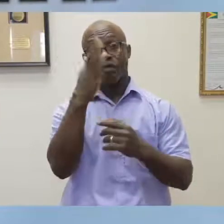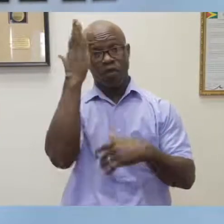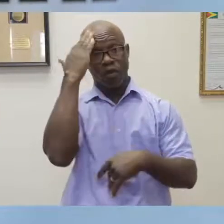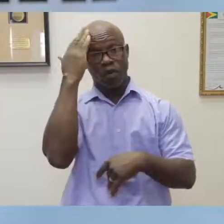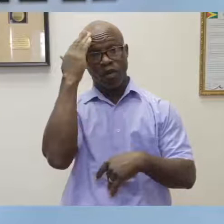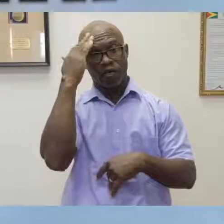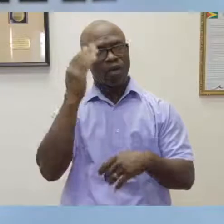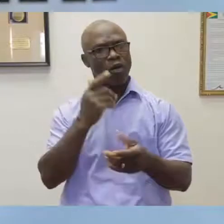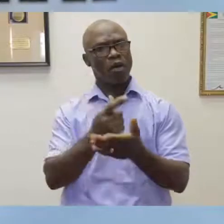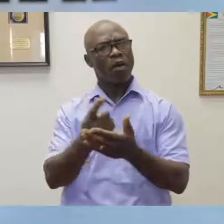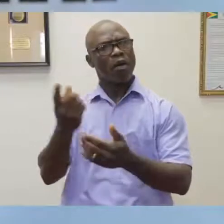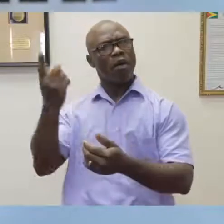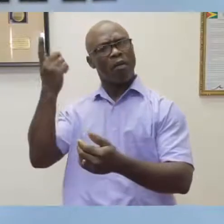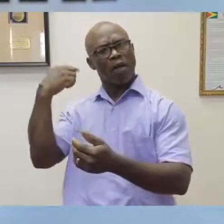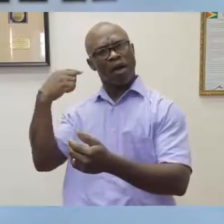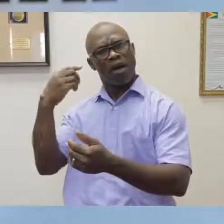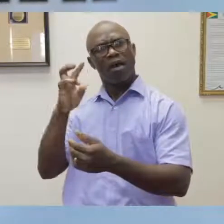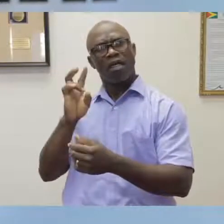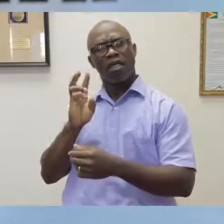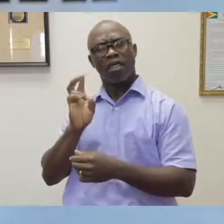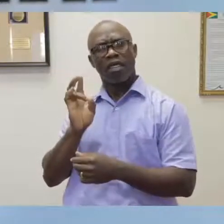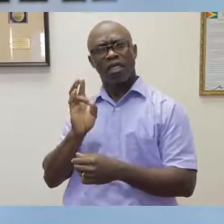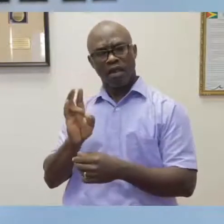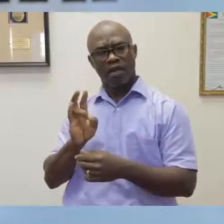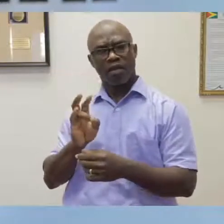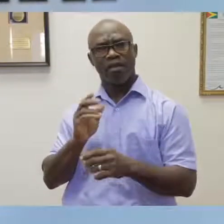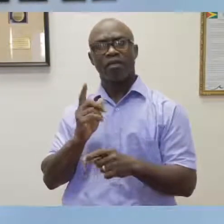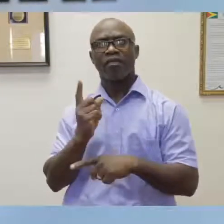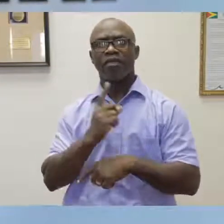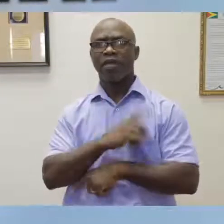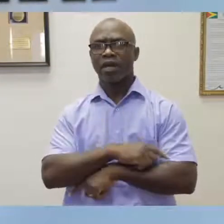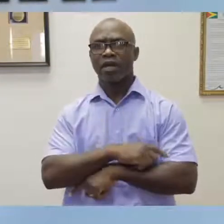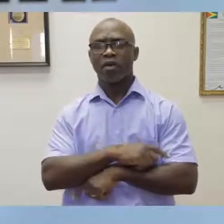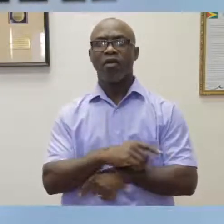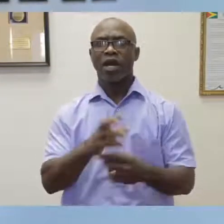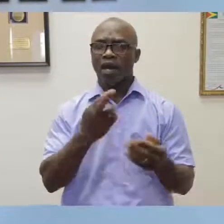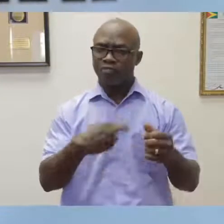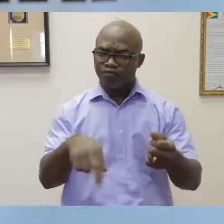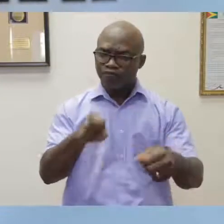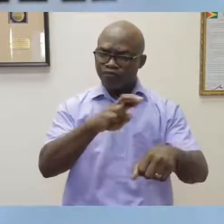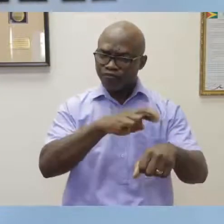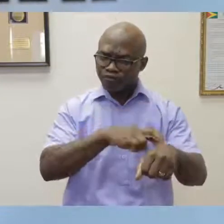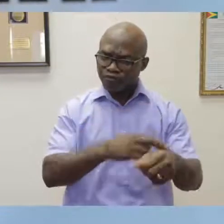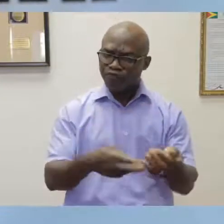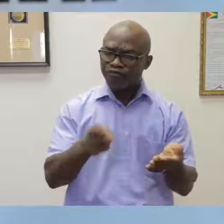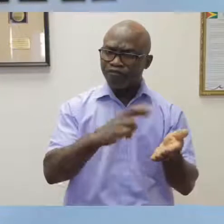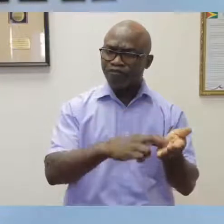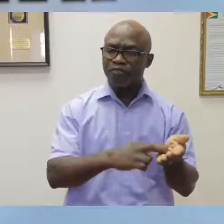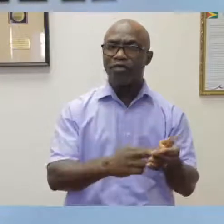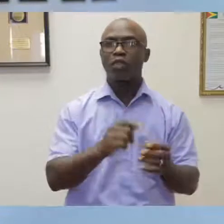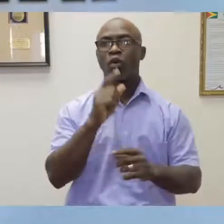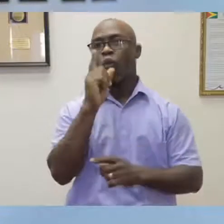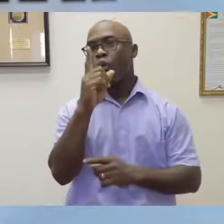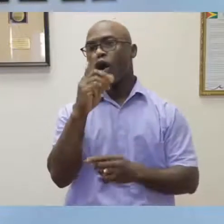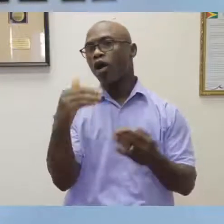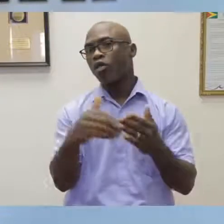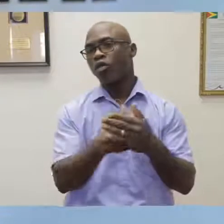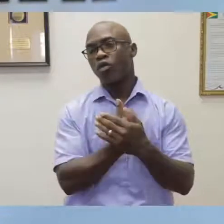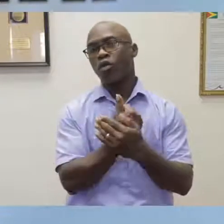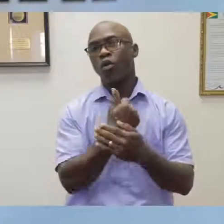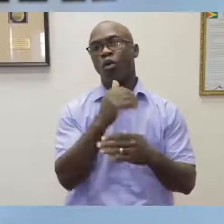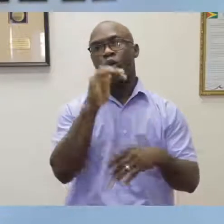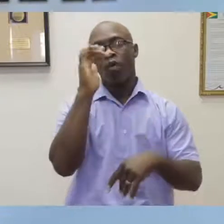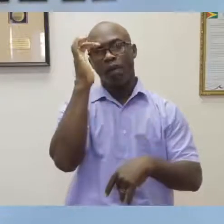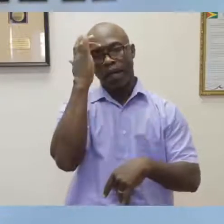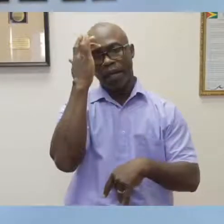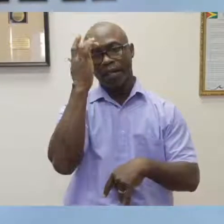the past 7 days that we have recorded only 1 new case.